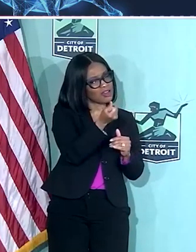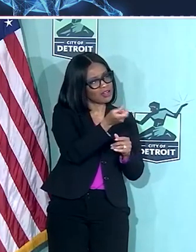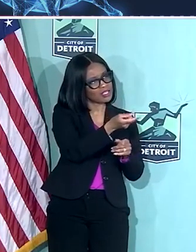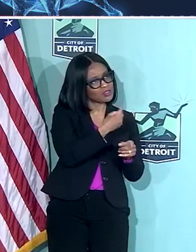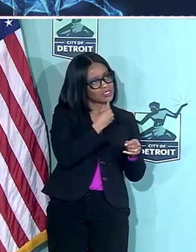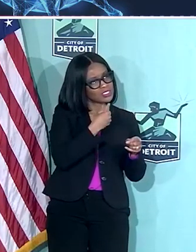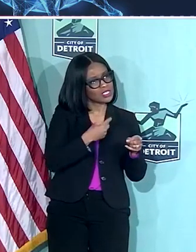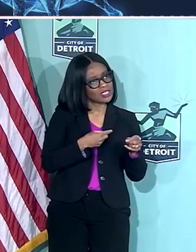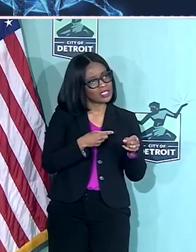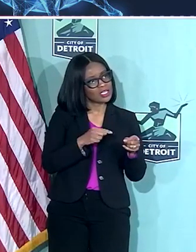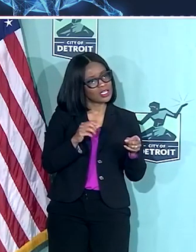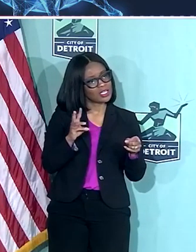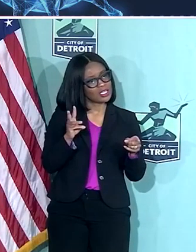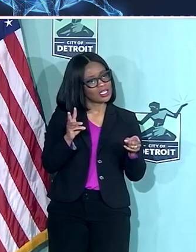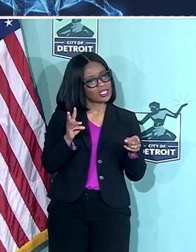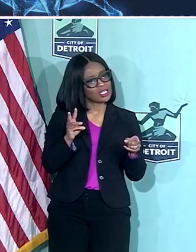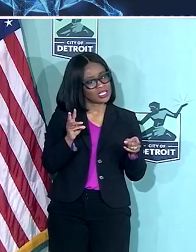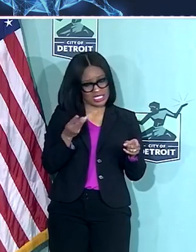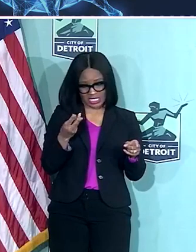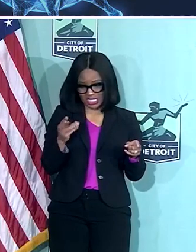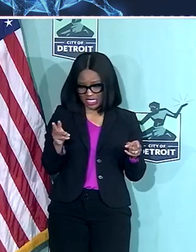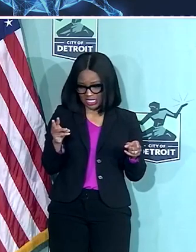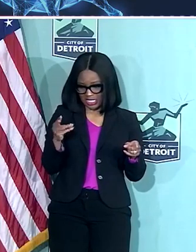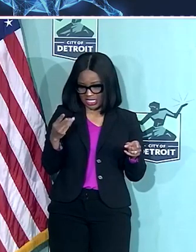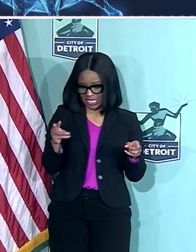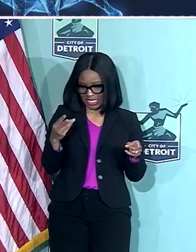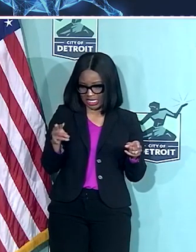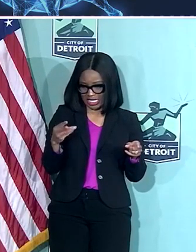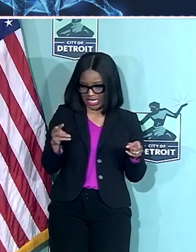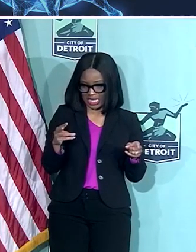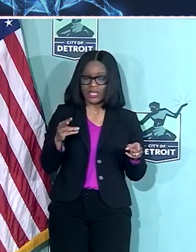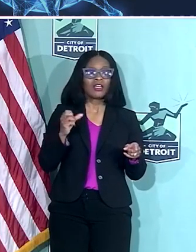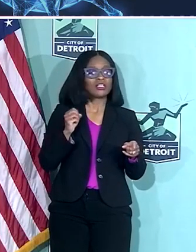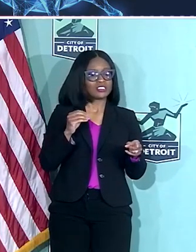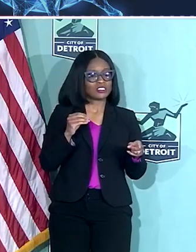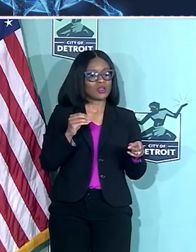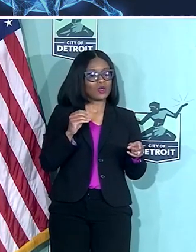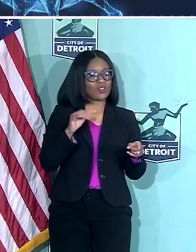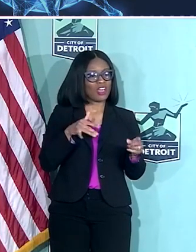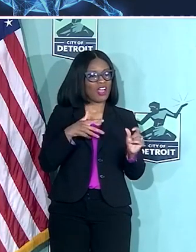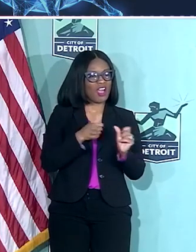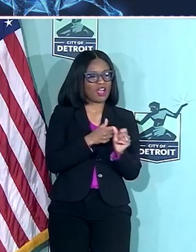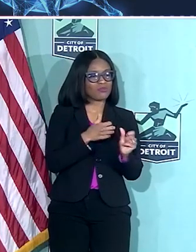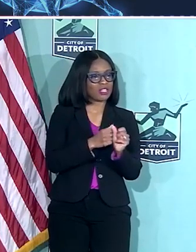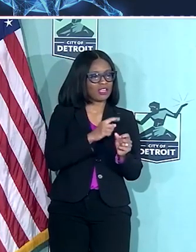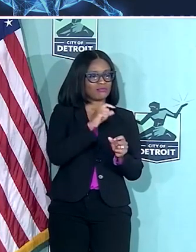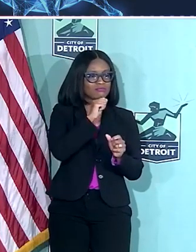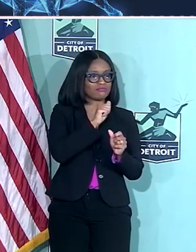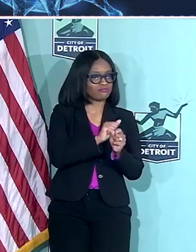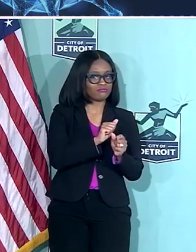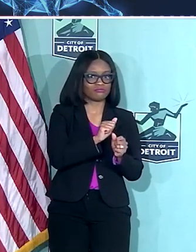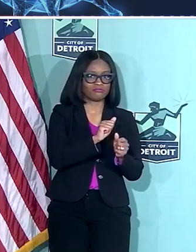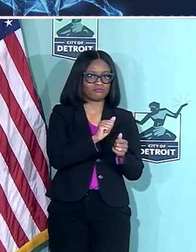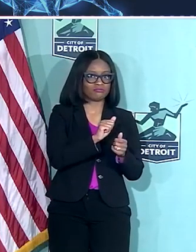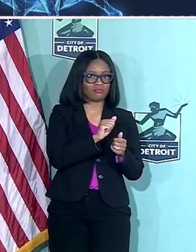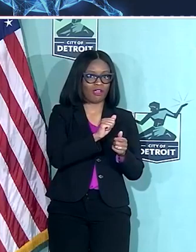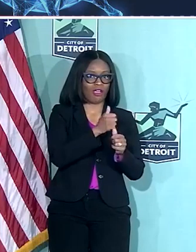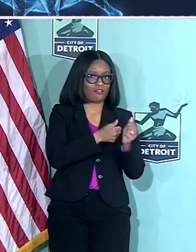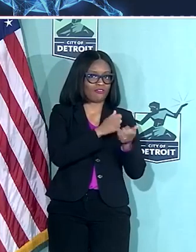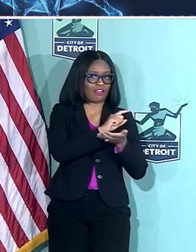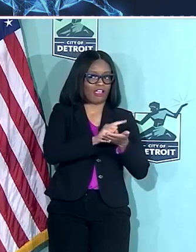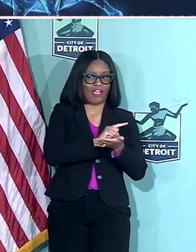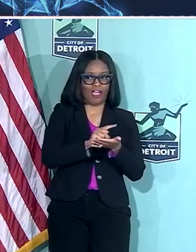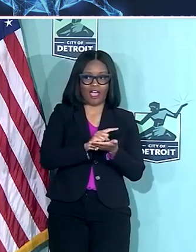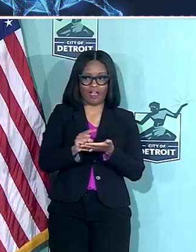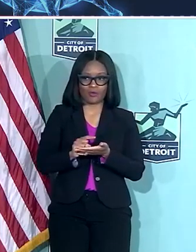the 16th? 16th. So these get updated literally by the hour. But